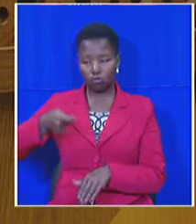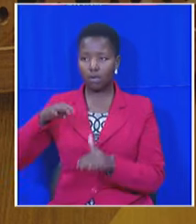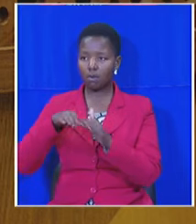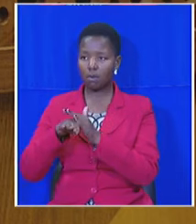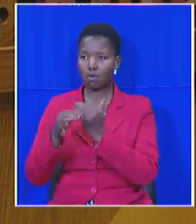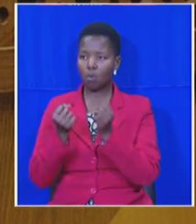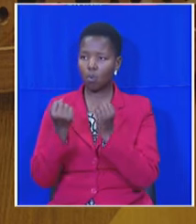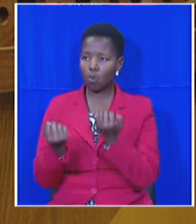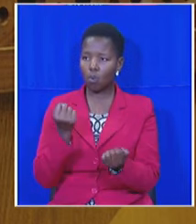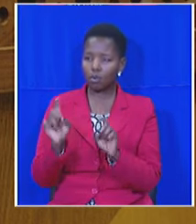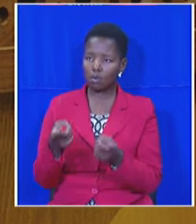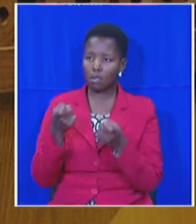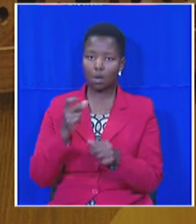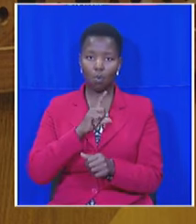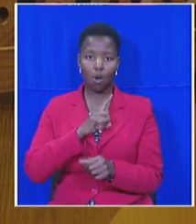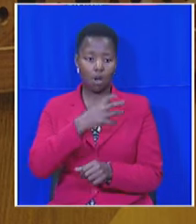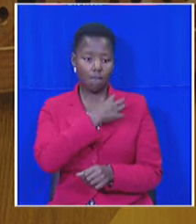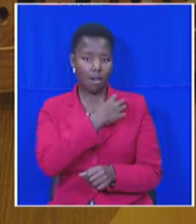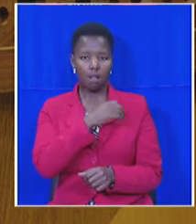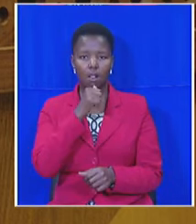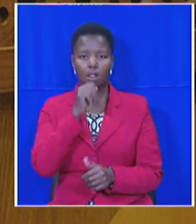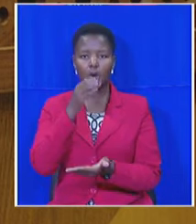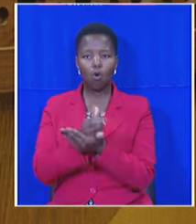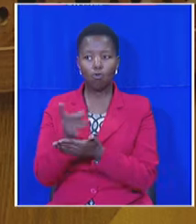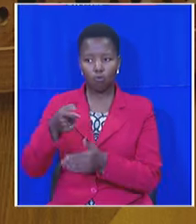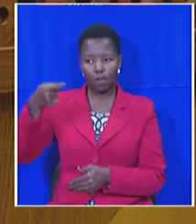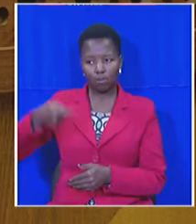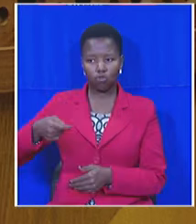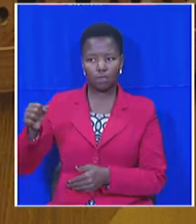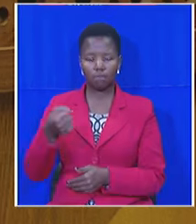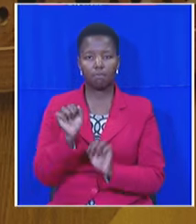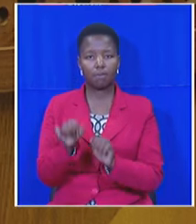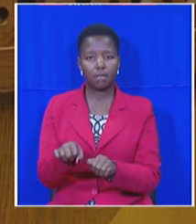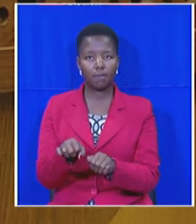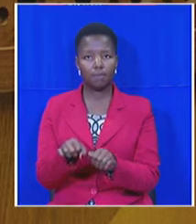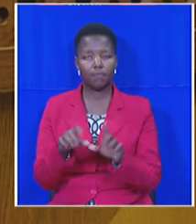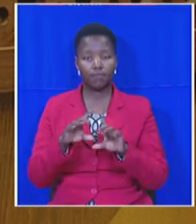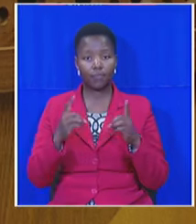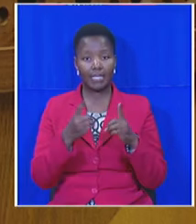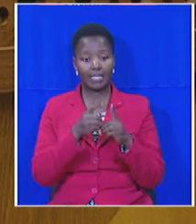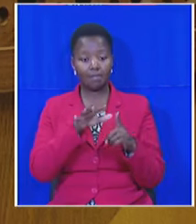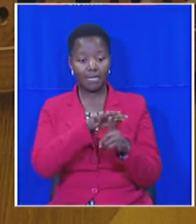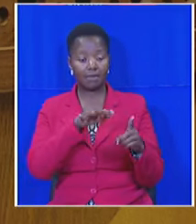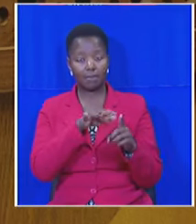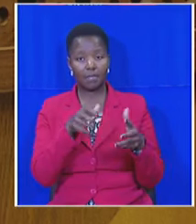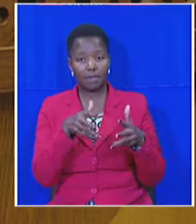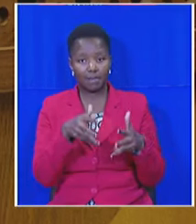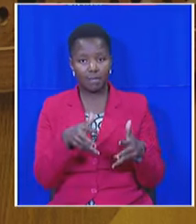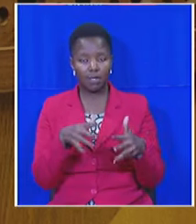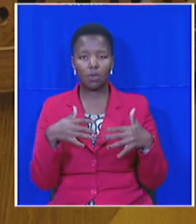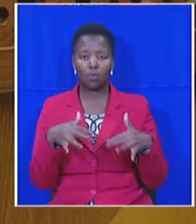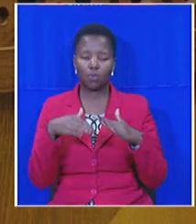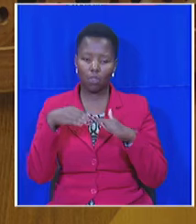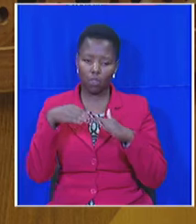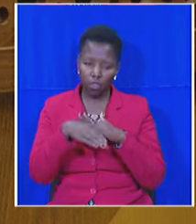the minister has not confirmed their appointments as judges. The Department of Military Veterans is handicapped